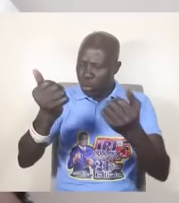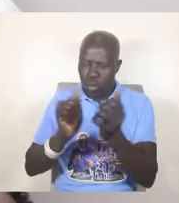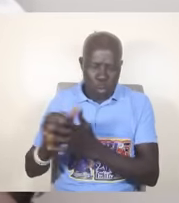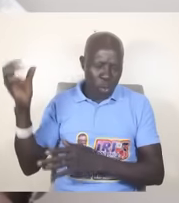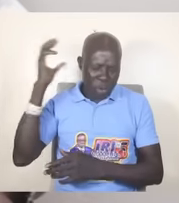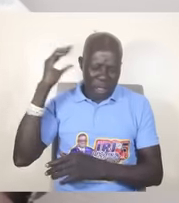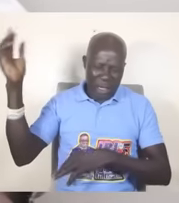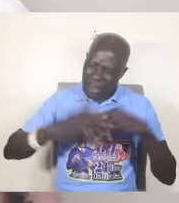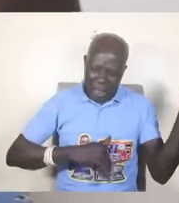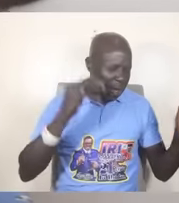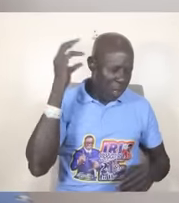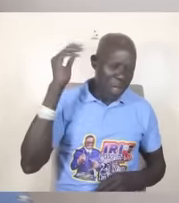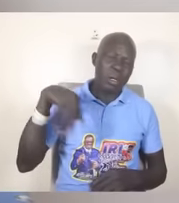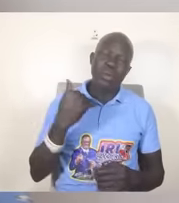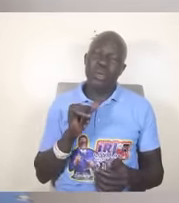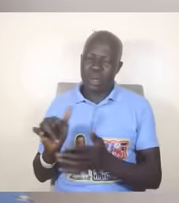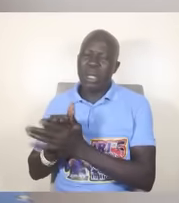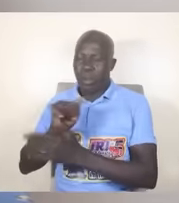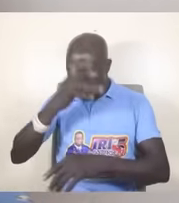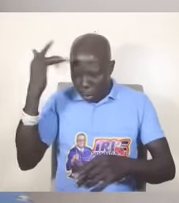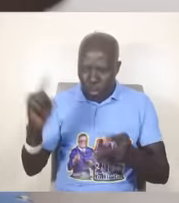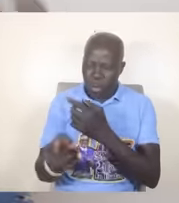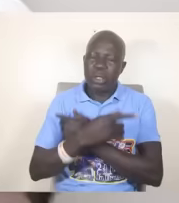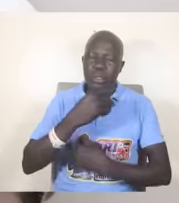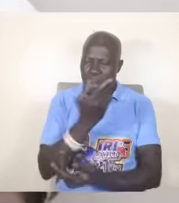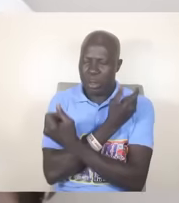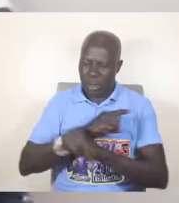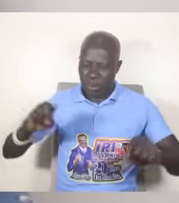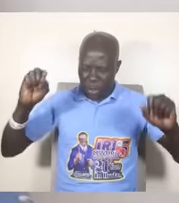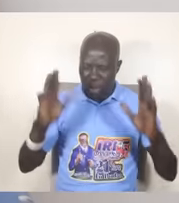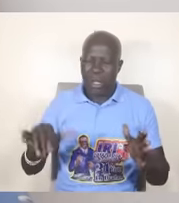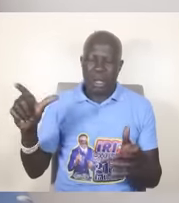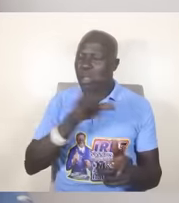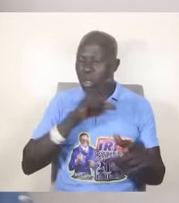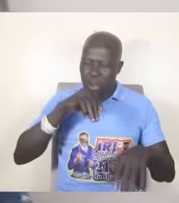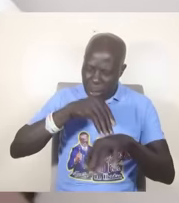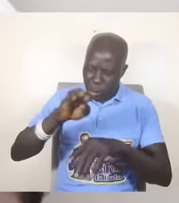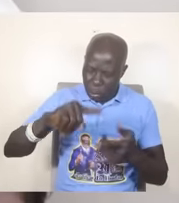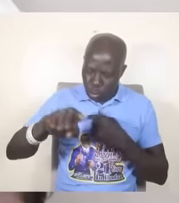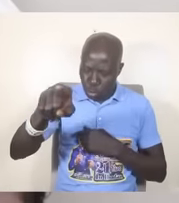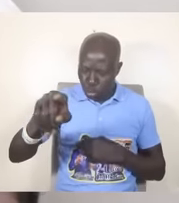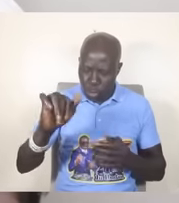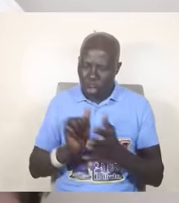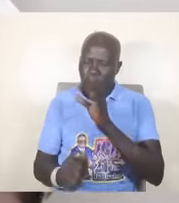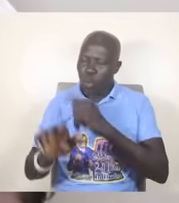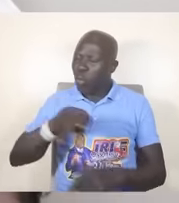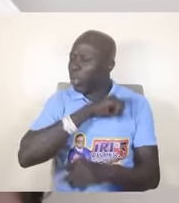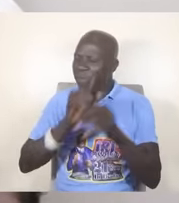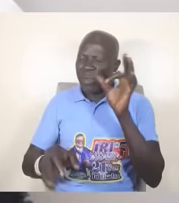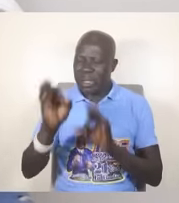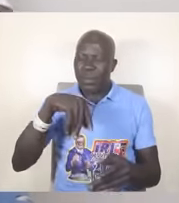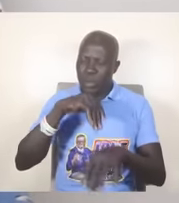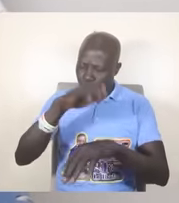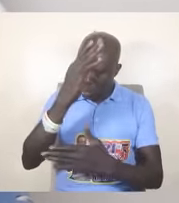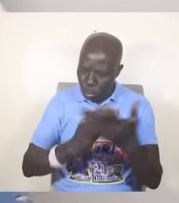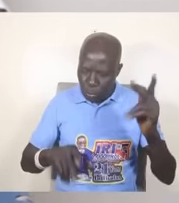bosa lai. I don't want to see as if you yet. Ori o ni lojo igbara re. Oluwa ran mi si o. You don't send me to you. Papa de ran mi si eni. And if